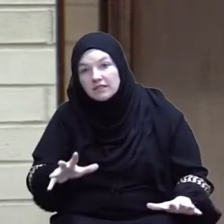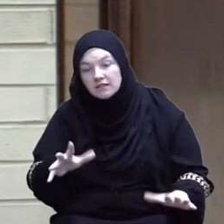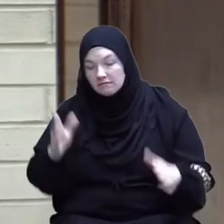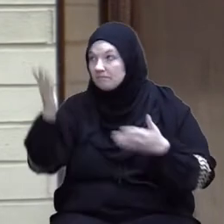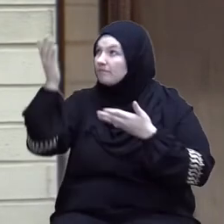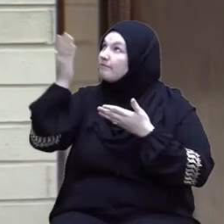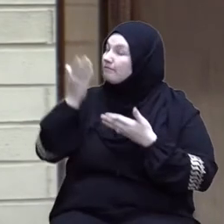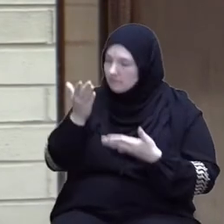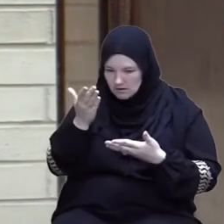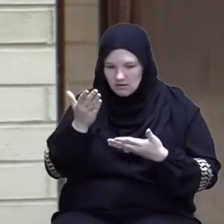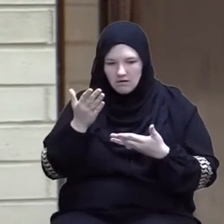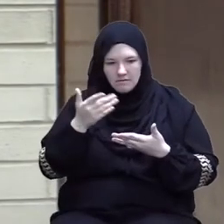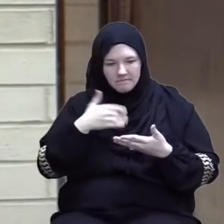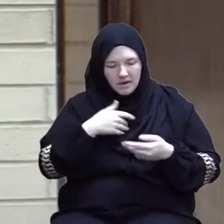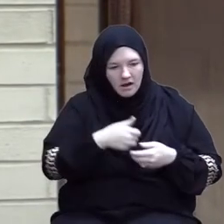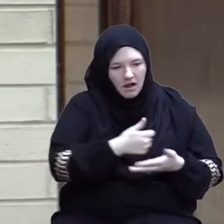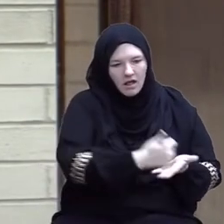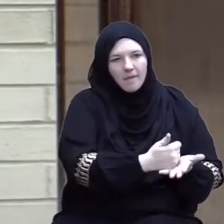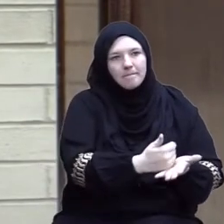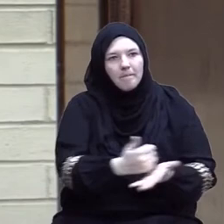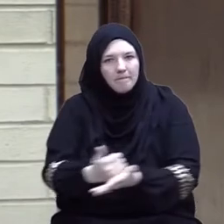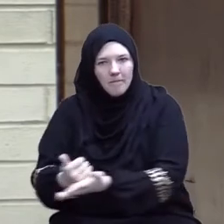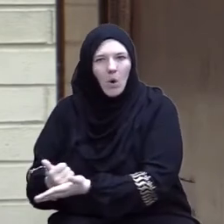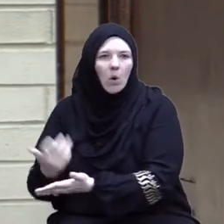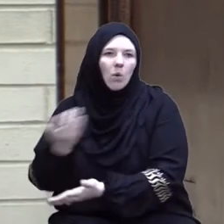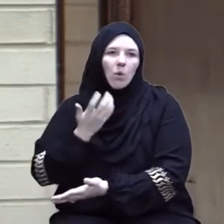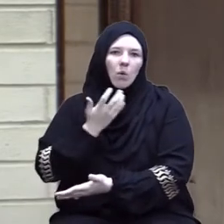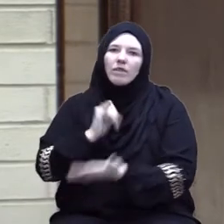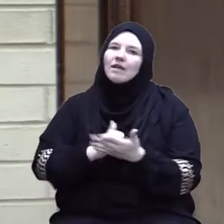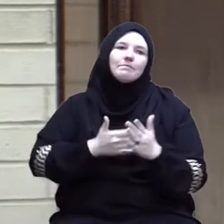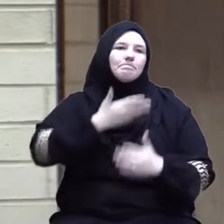Alhamdulillah, many of us are good with the basics.